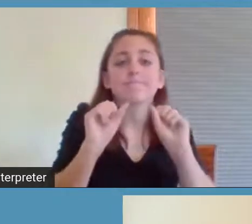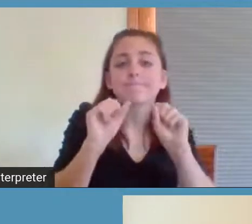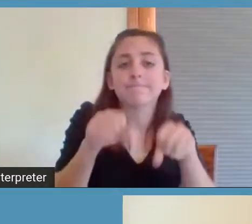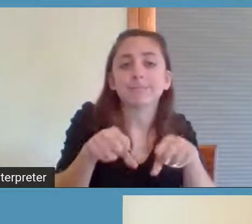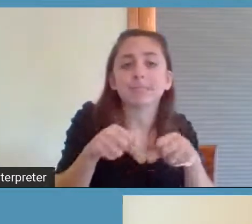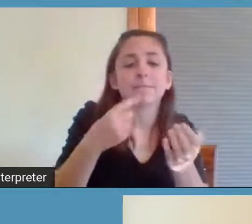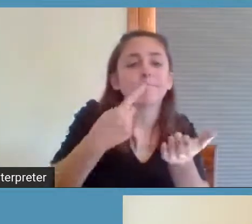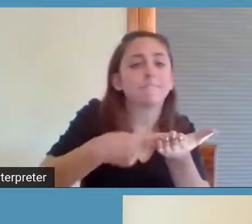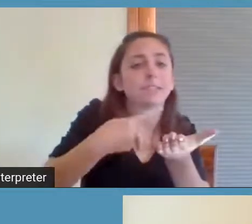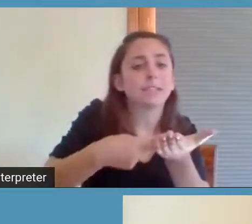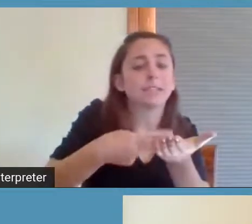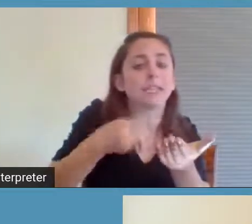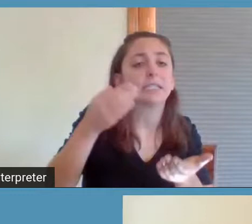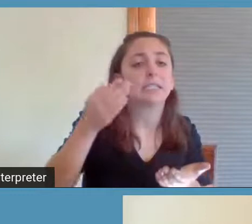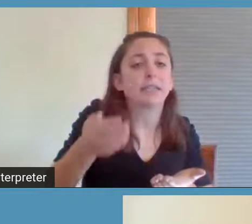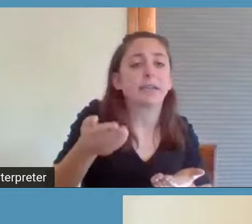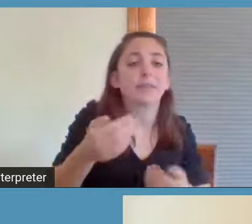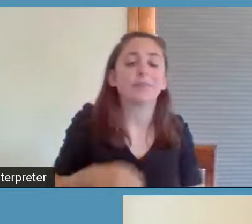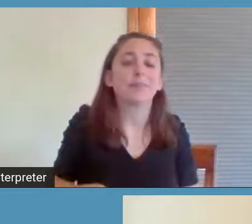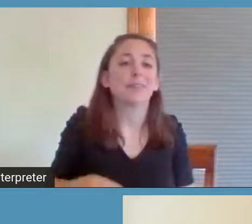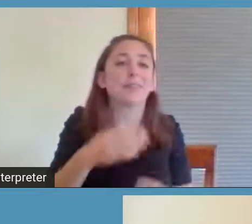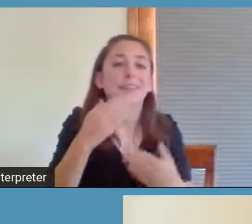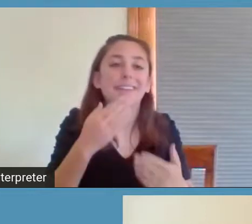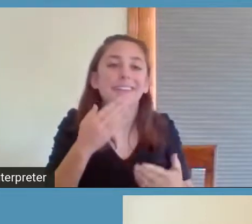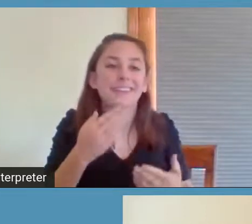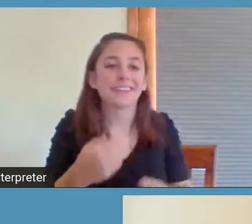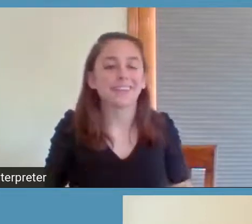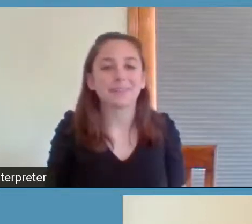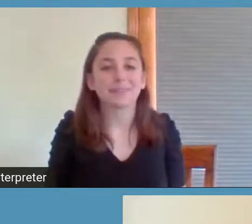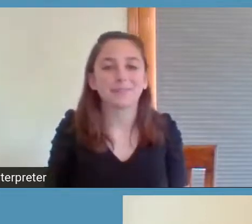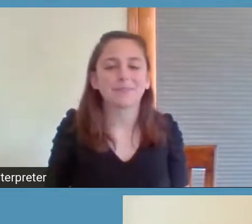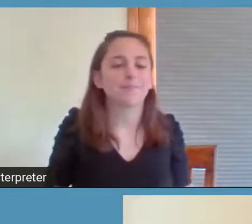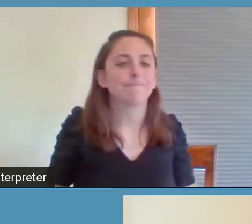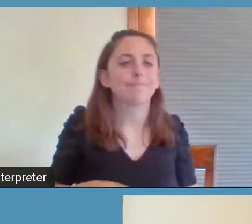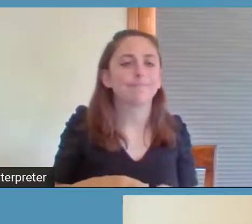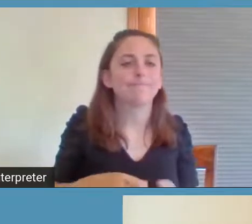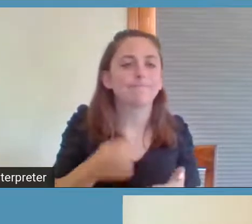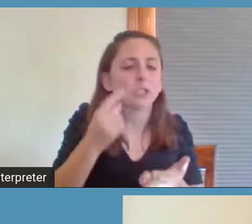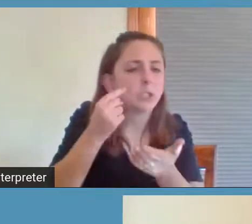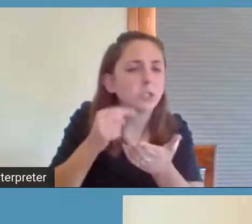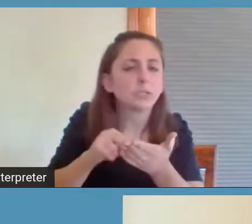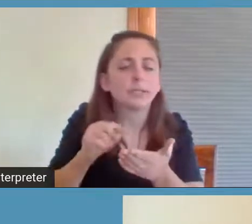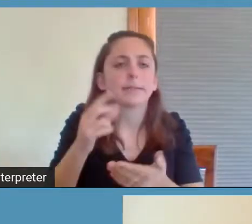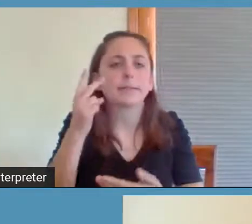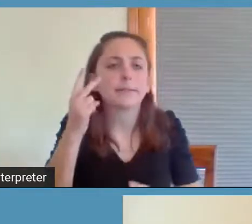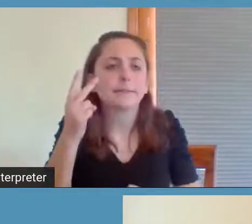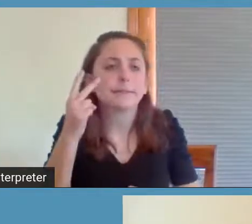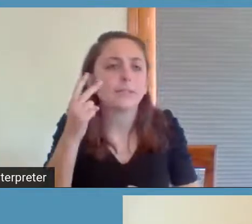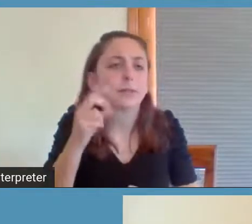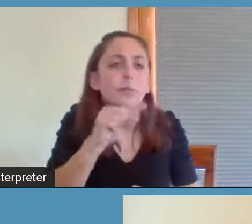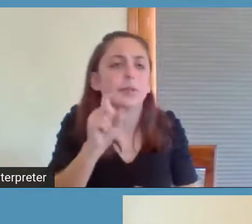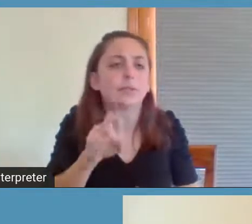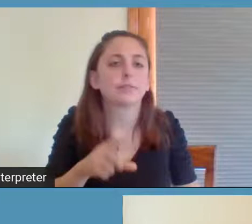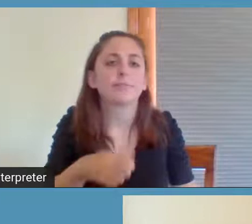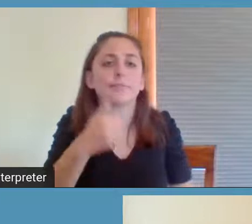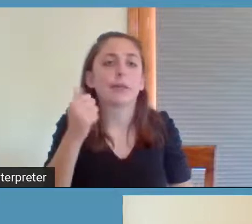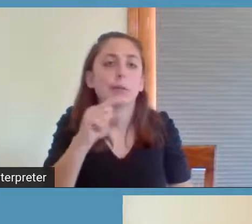Mm-hmm. Great. Thank you. Let me check this sheet here and ask another question.